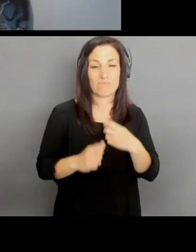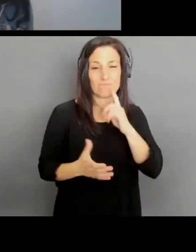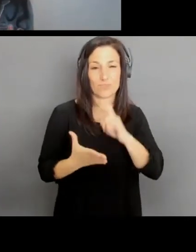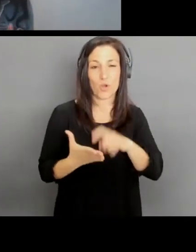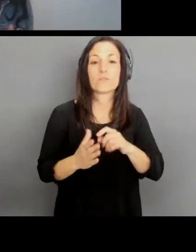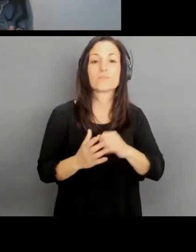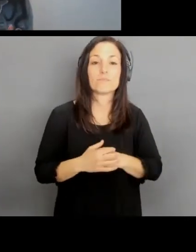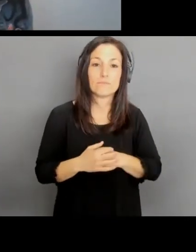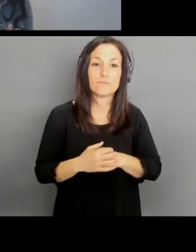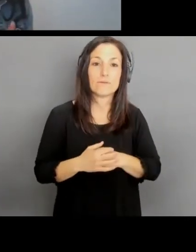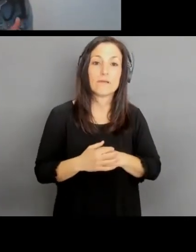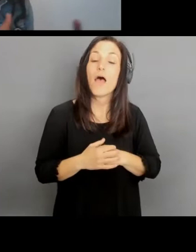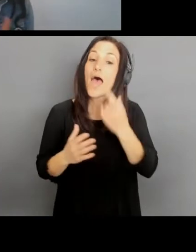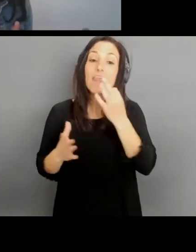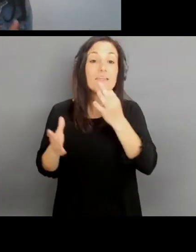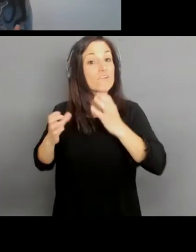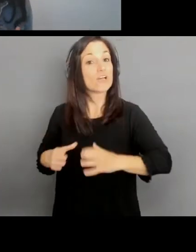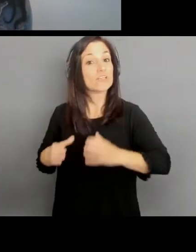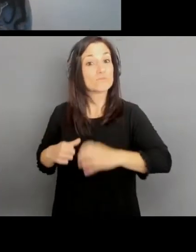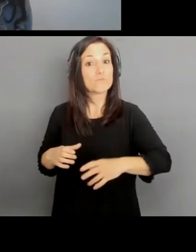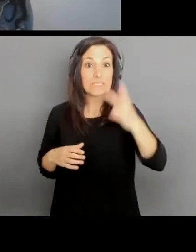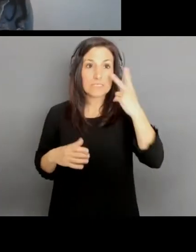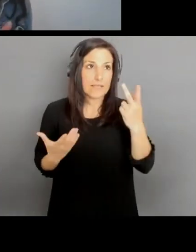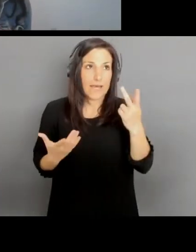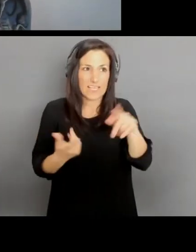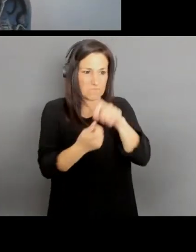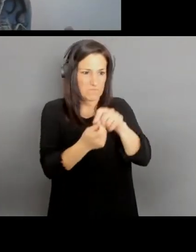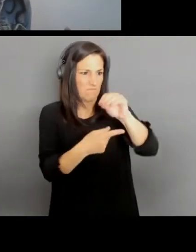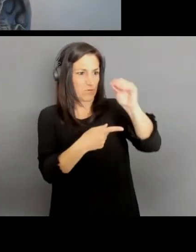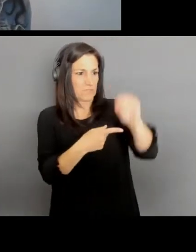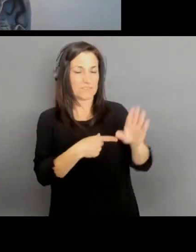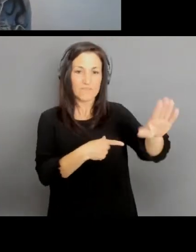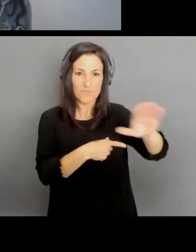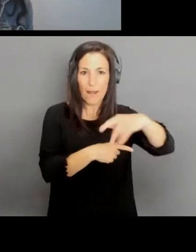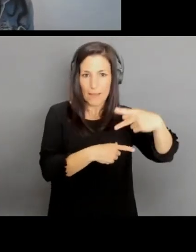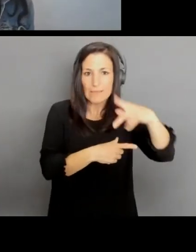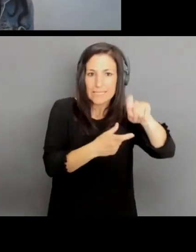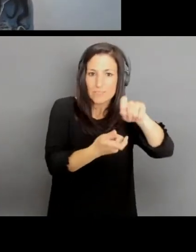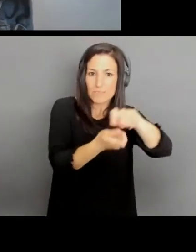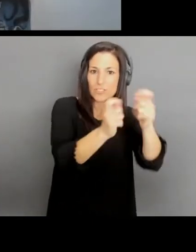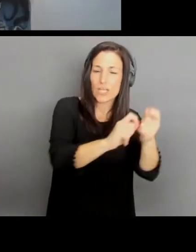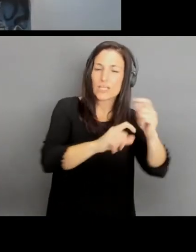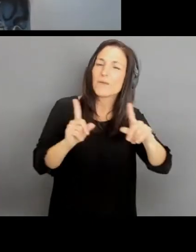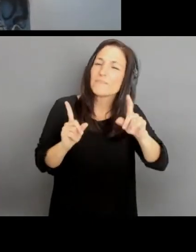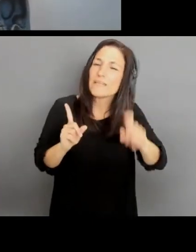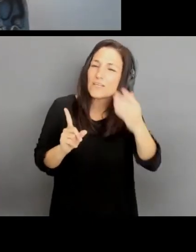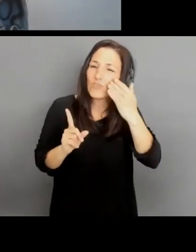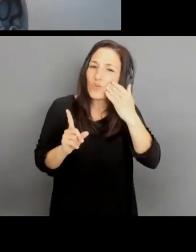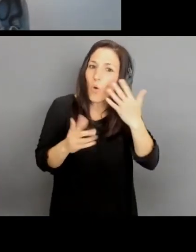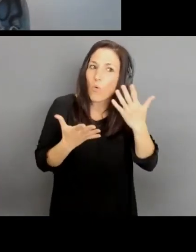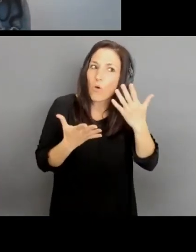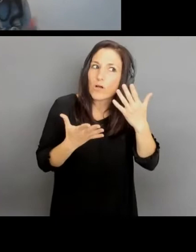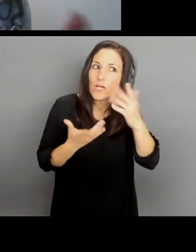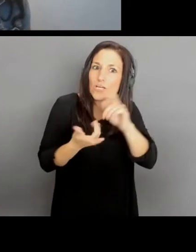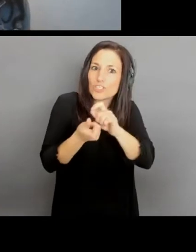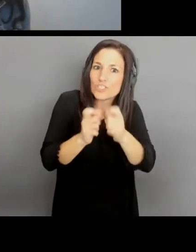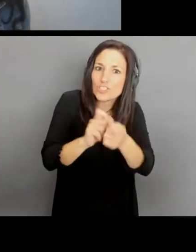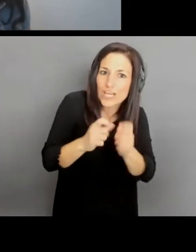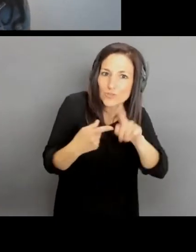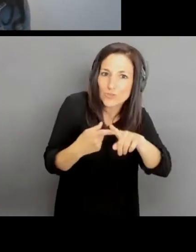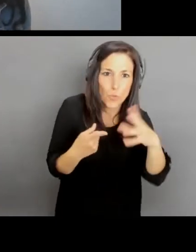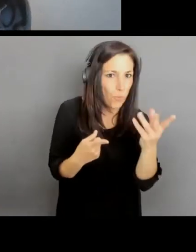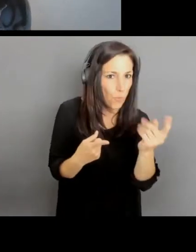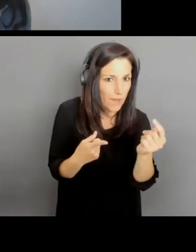X percentage of their application needs to be changed, they actually have to know what it needs to be changed to. Sometimes it's a full change